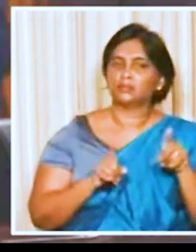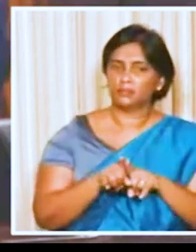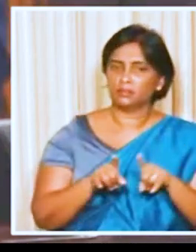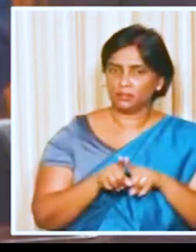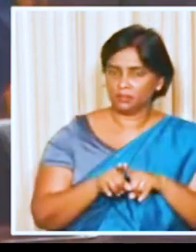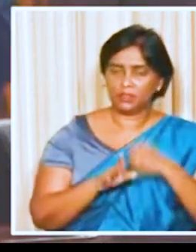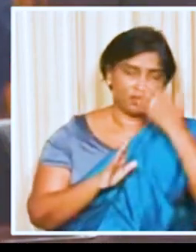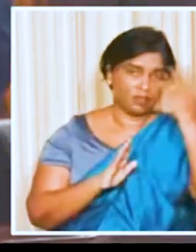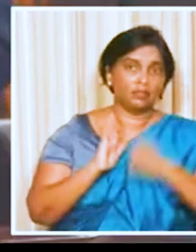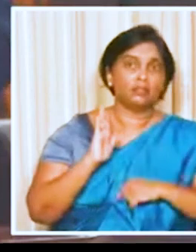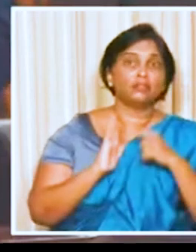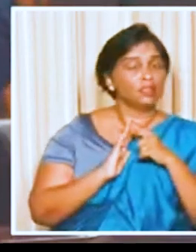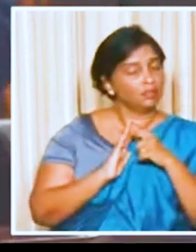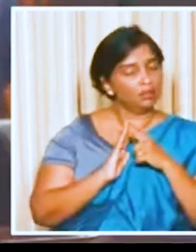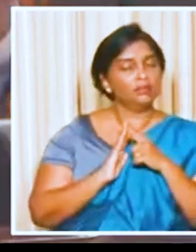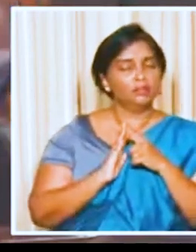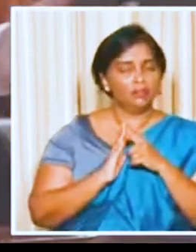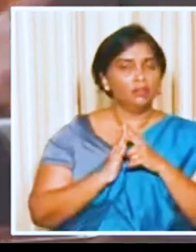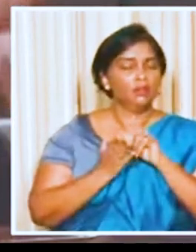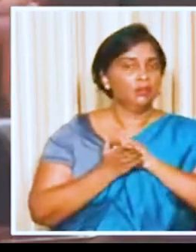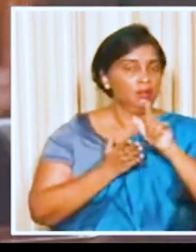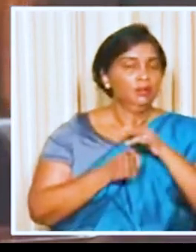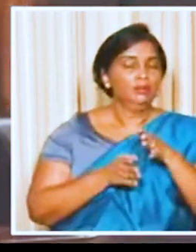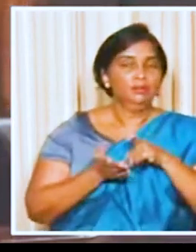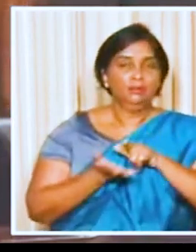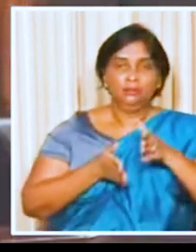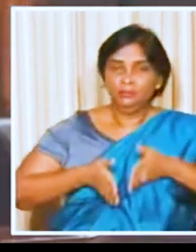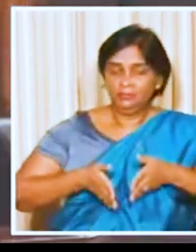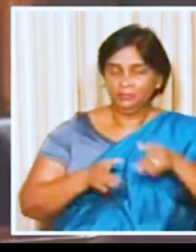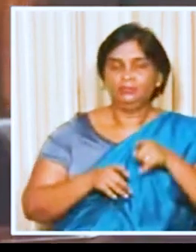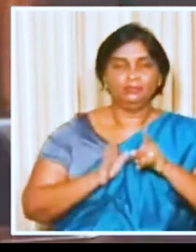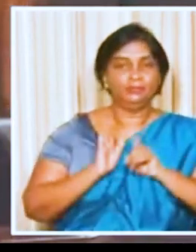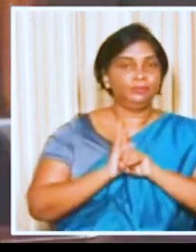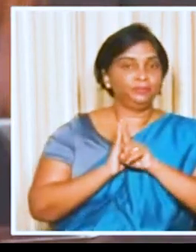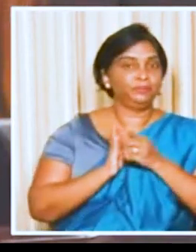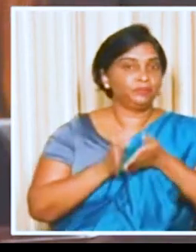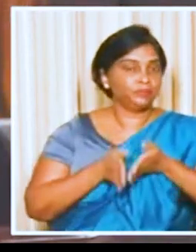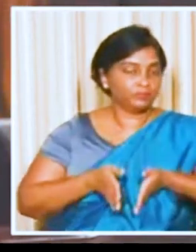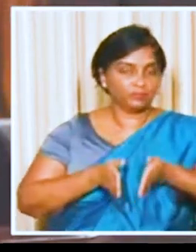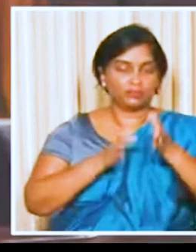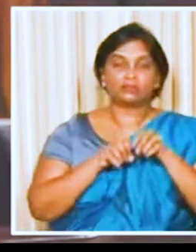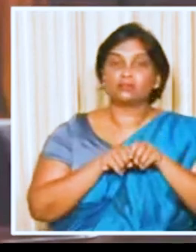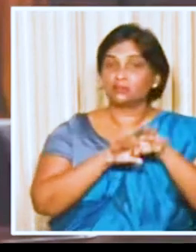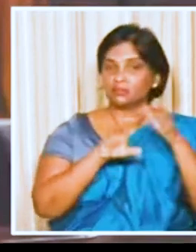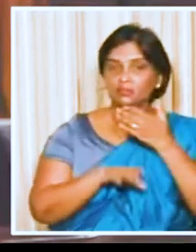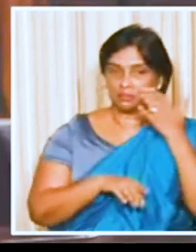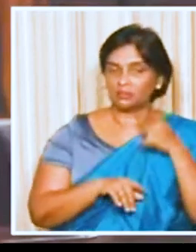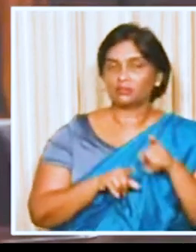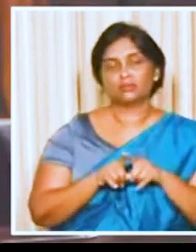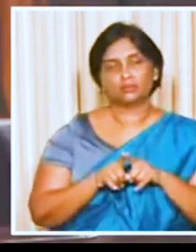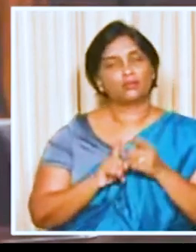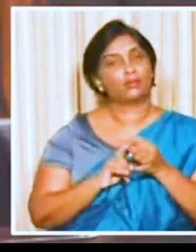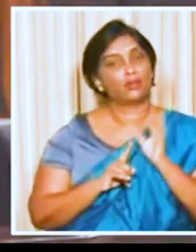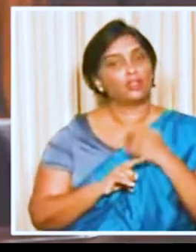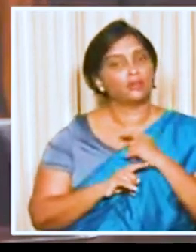for it to be expanded on the northern side, I don't think there is any issue for it to be expanded. And when we spoke to the president, we have told him that we have